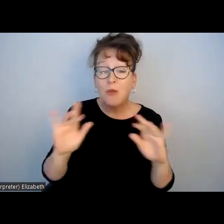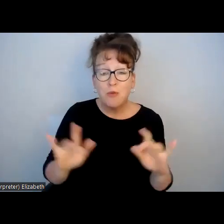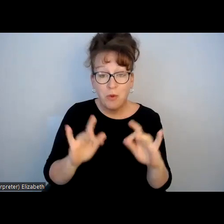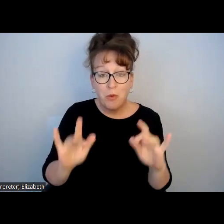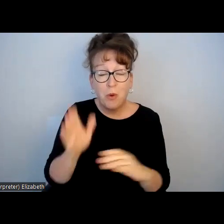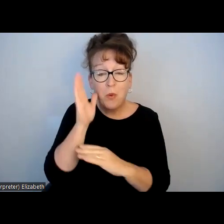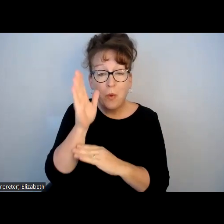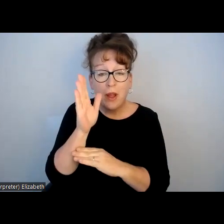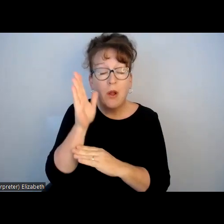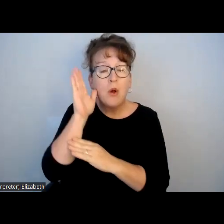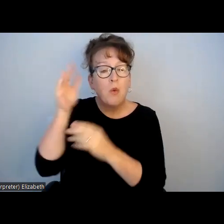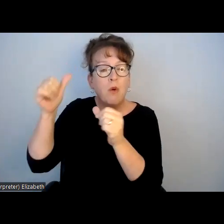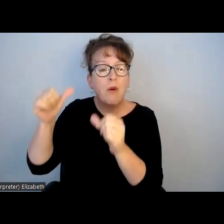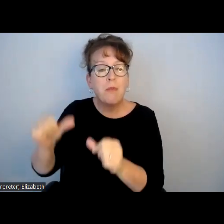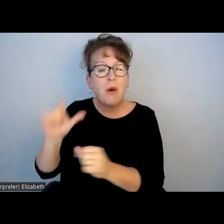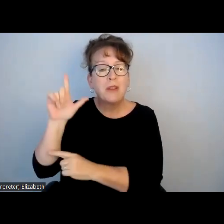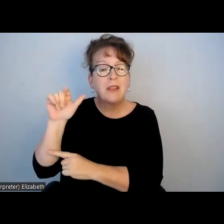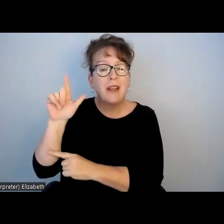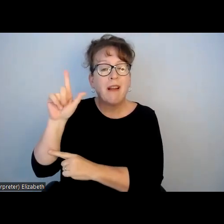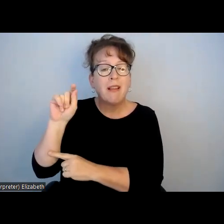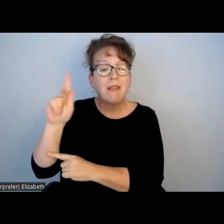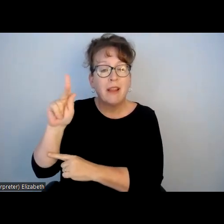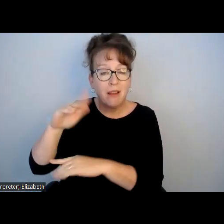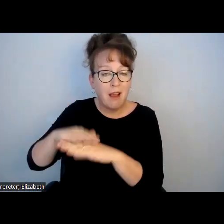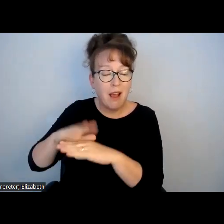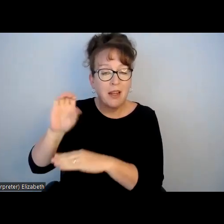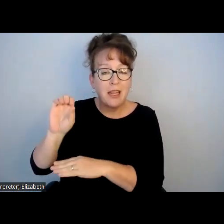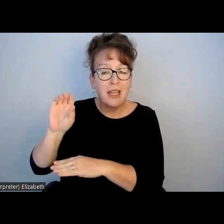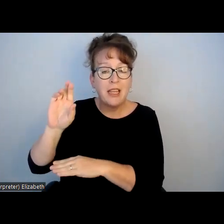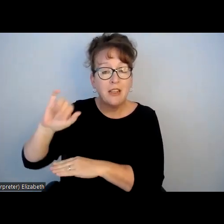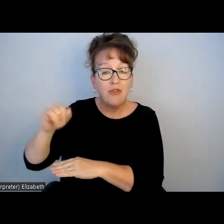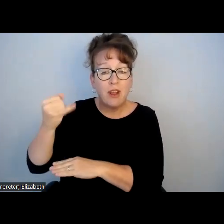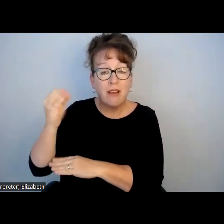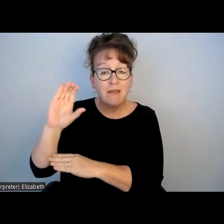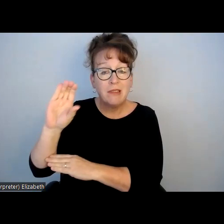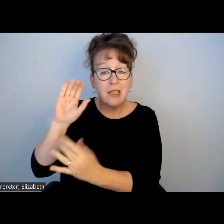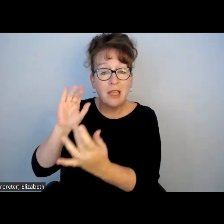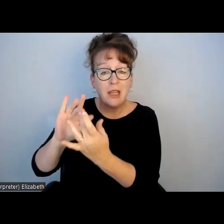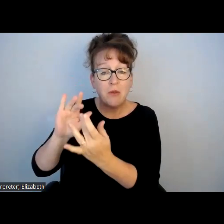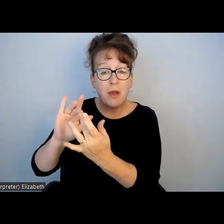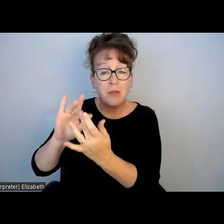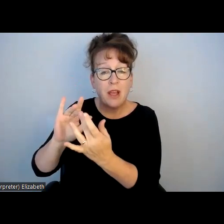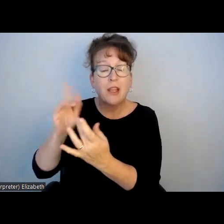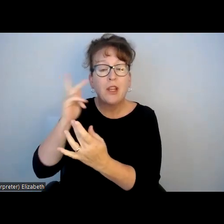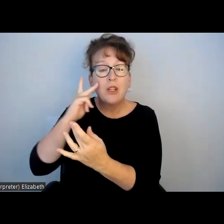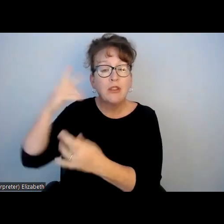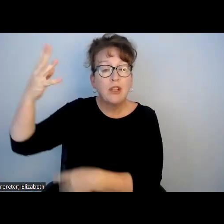later for viewing through a link that will be posted at the EJC website in the Meeting 12